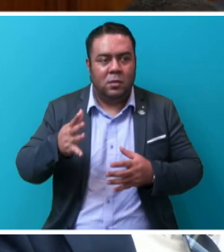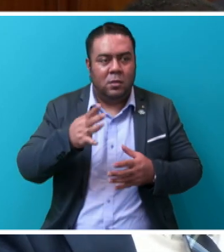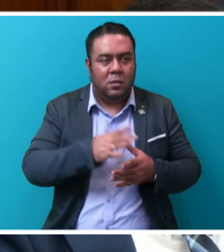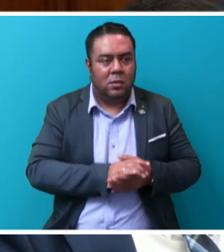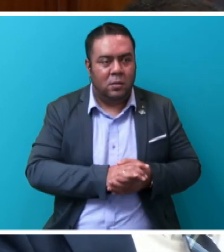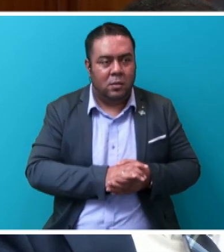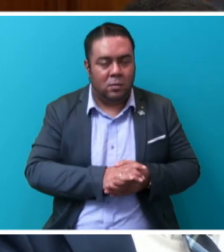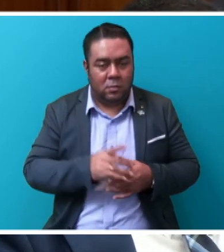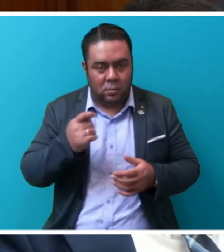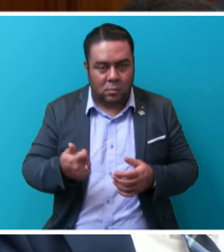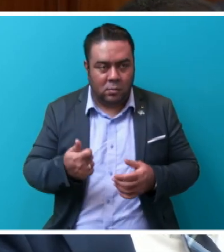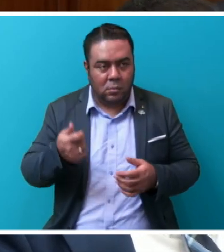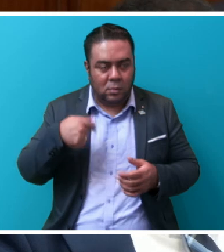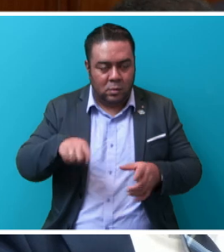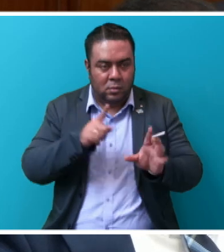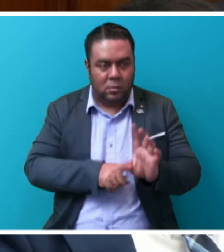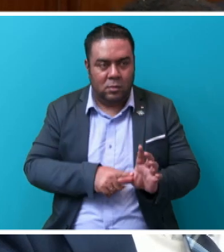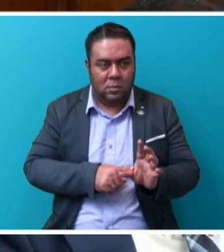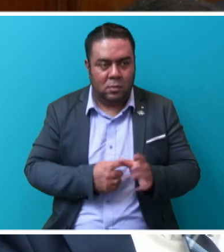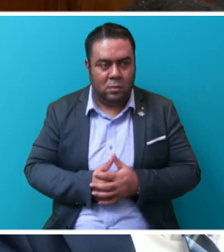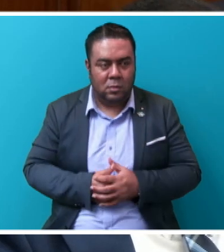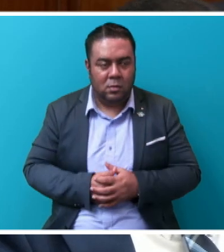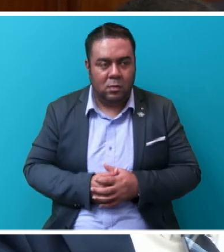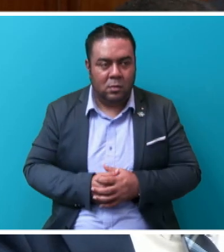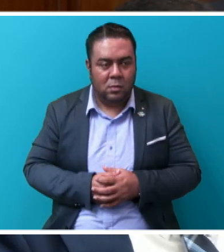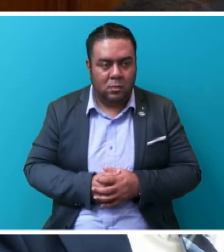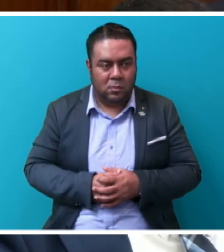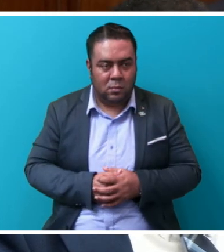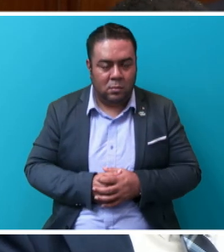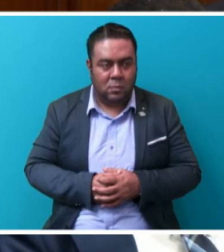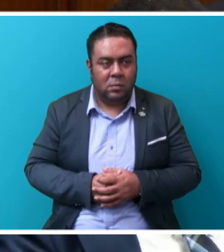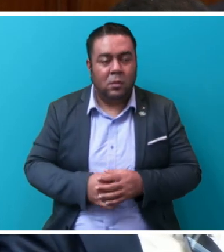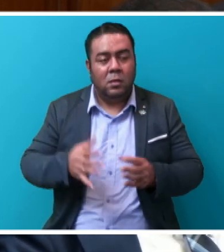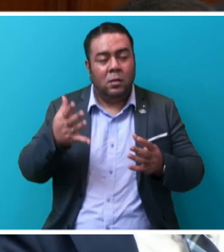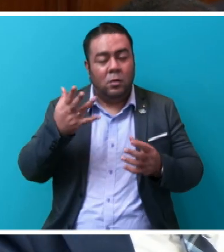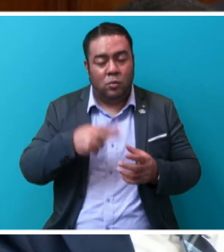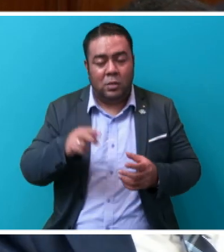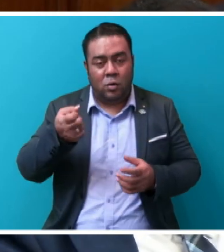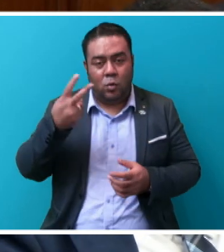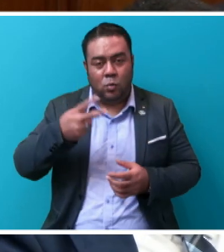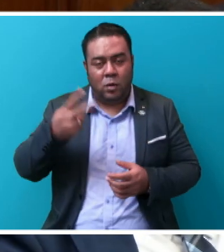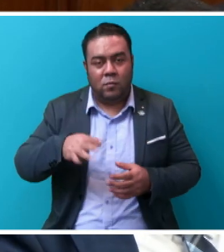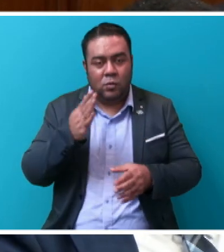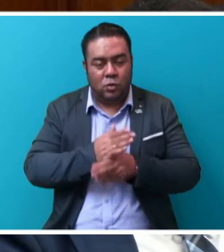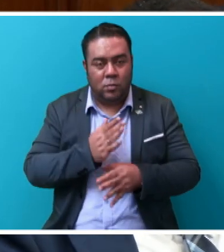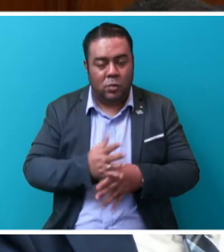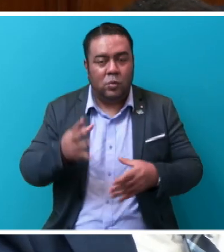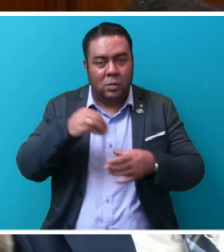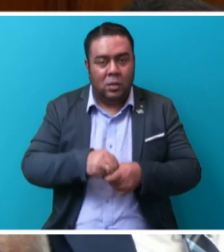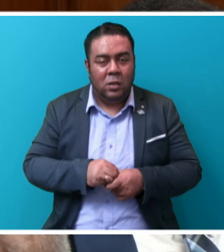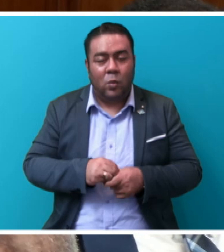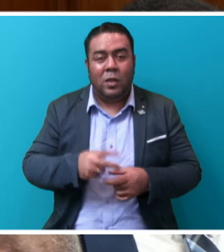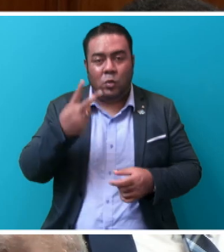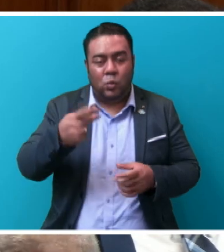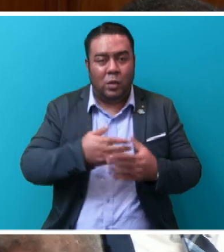earlier this year was a resounding success. A total of 612 jobs were secured within the